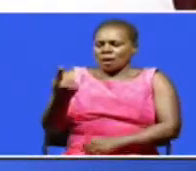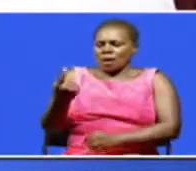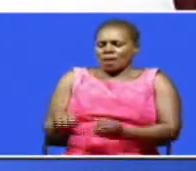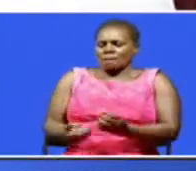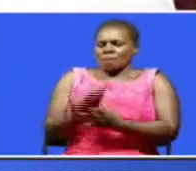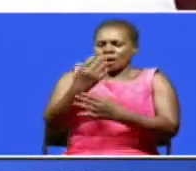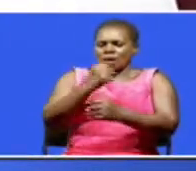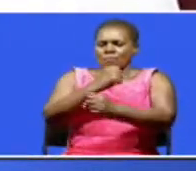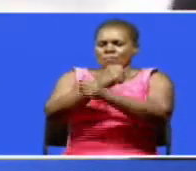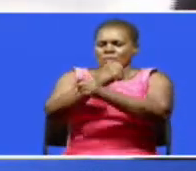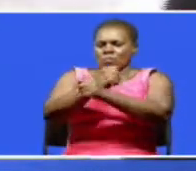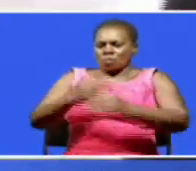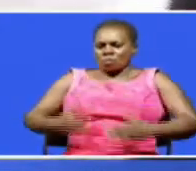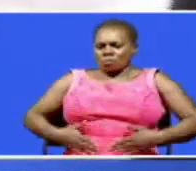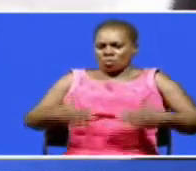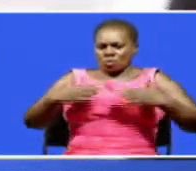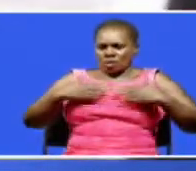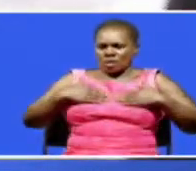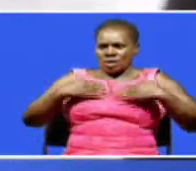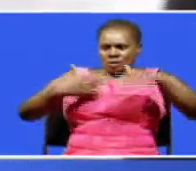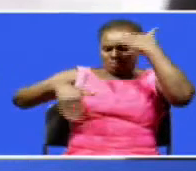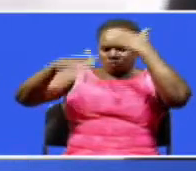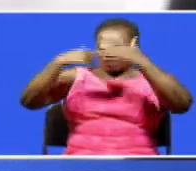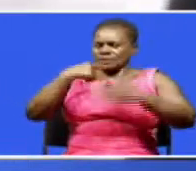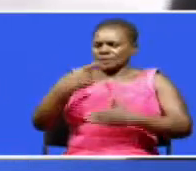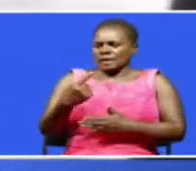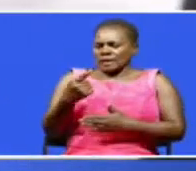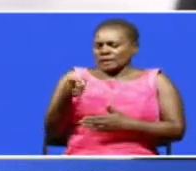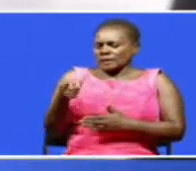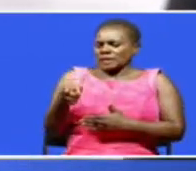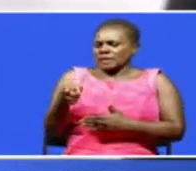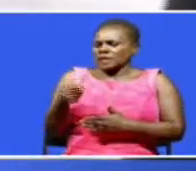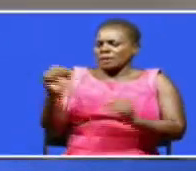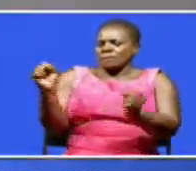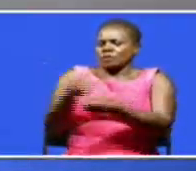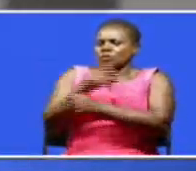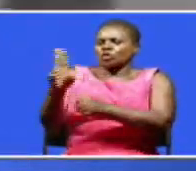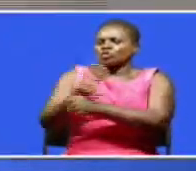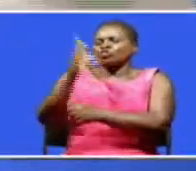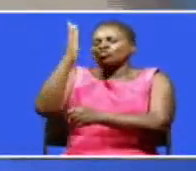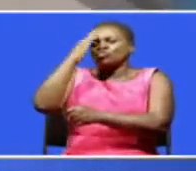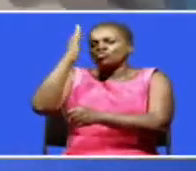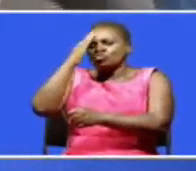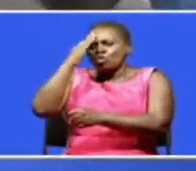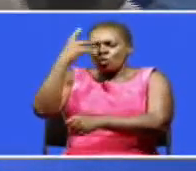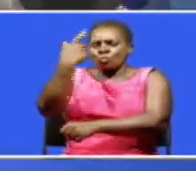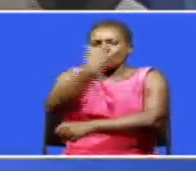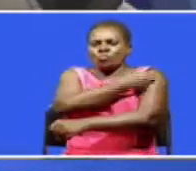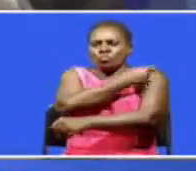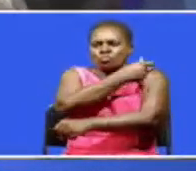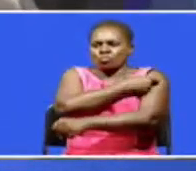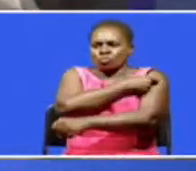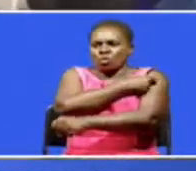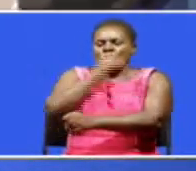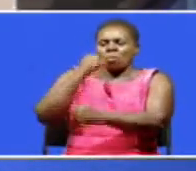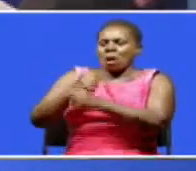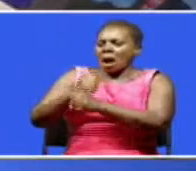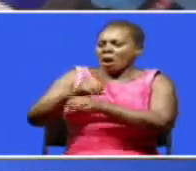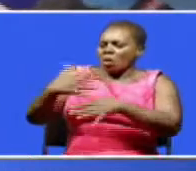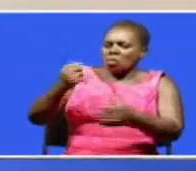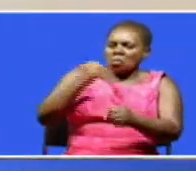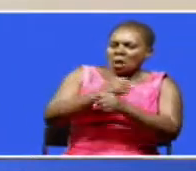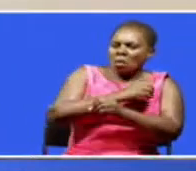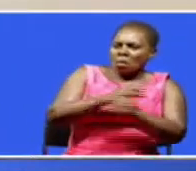of antibodies, Professor Oyugi explains that this cannot be used to determine whether the vaccine you have received has worked or